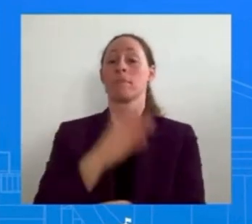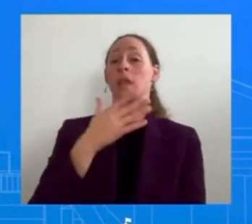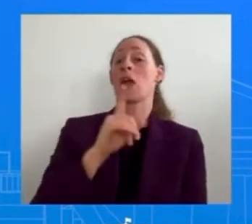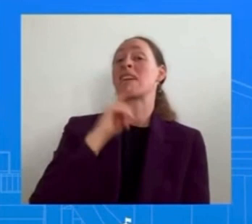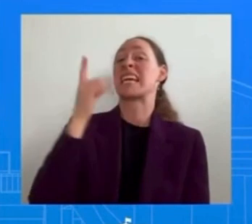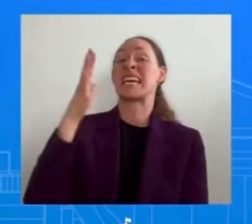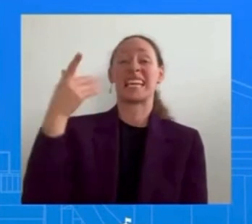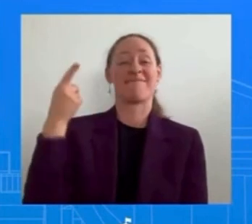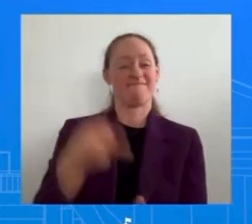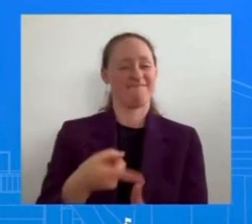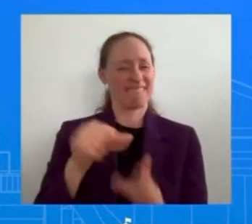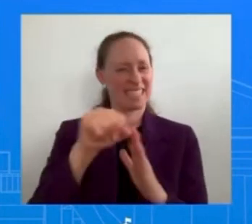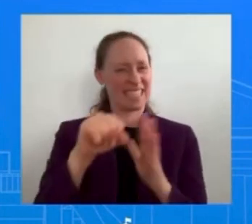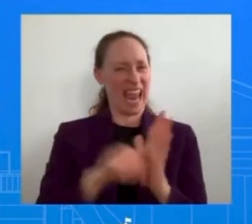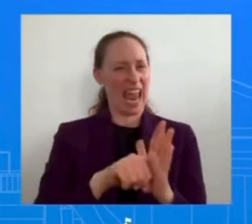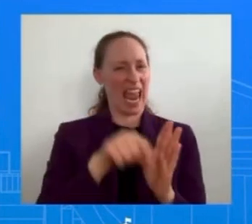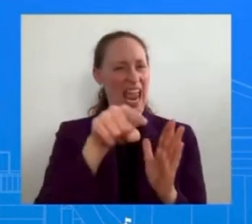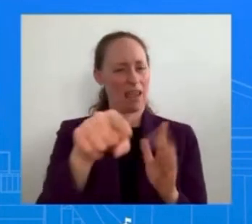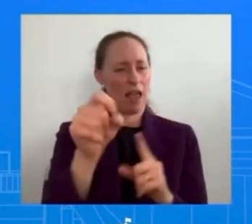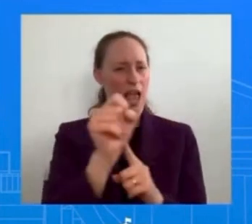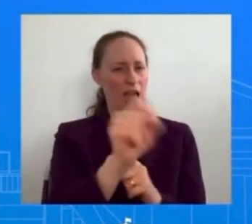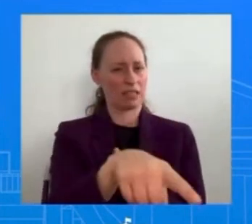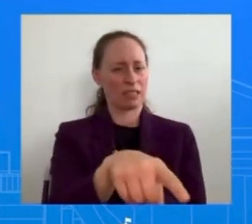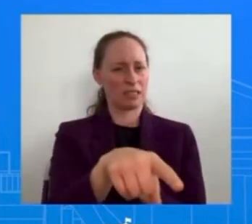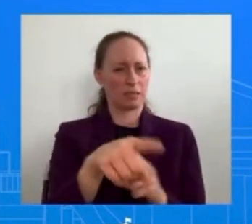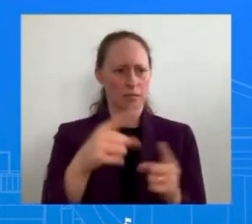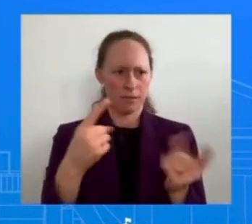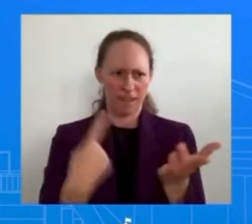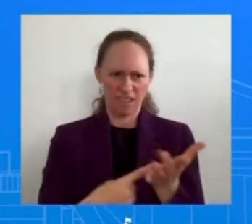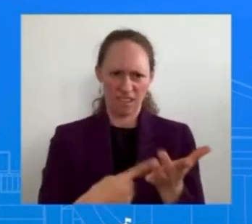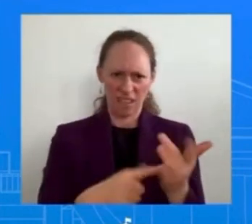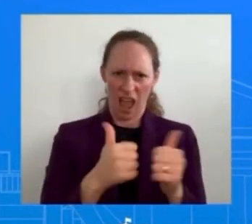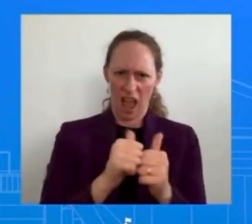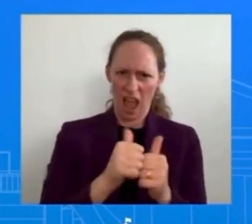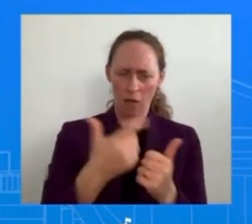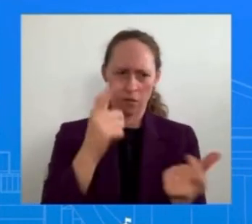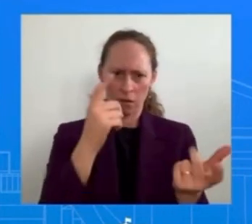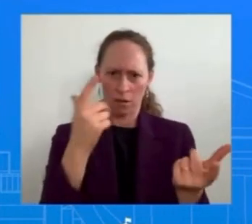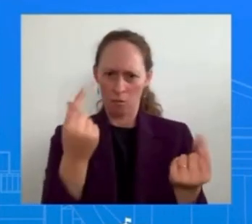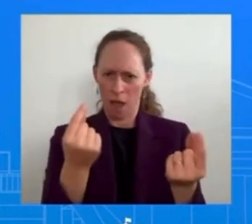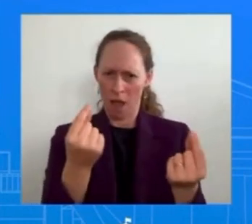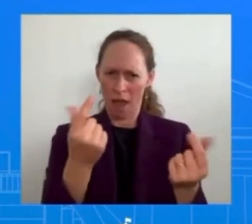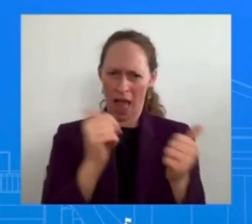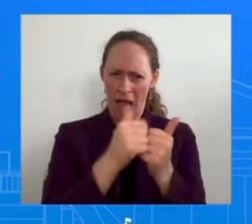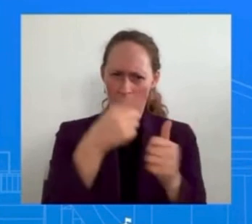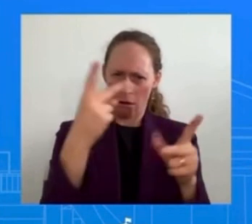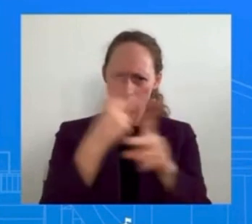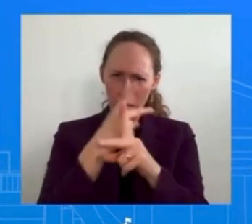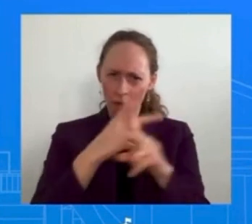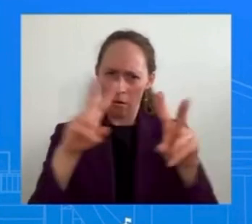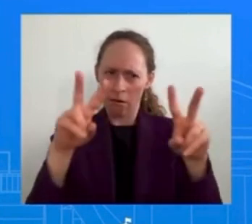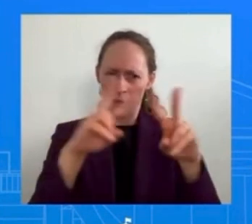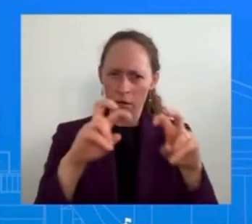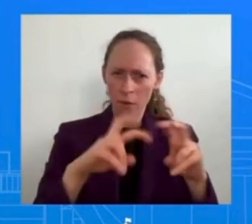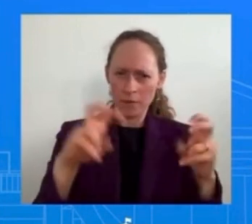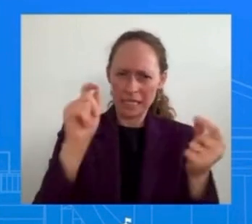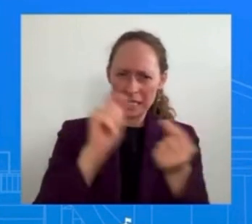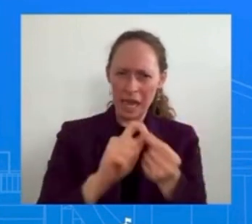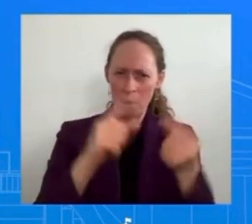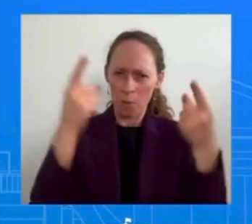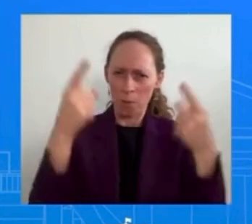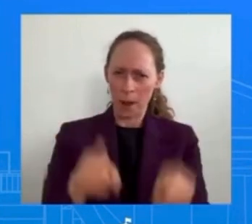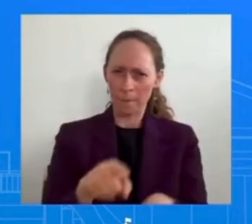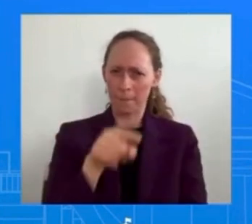want to assess the cause and any of the initial response. But We as a community, as an emergency management